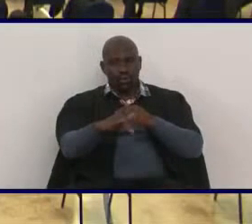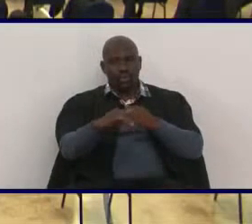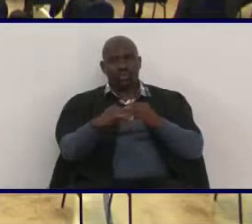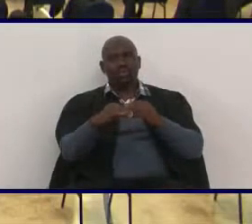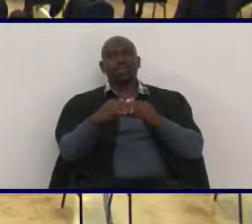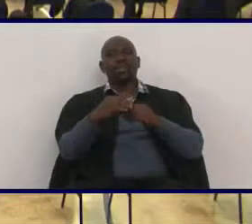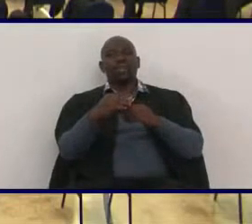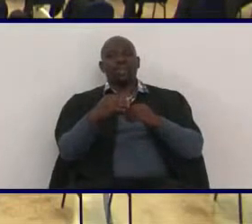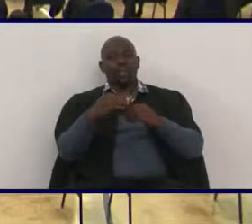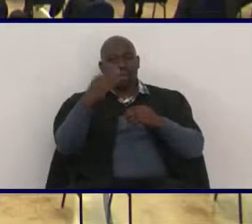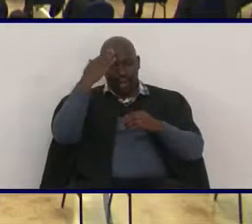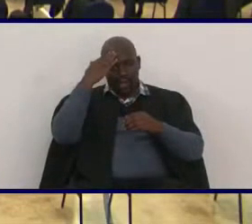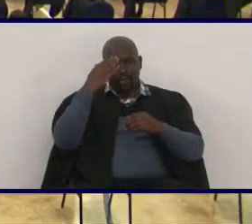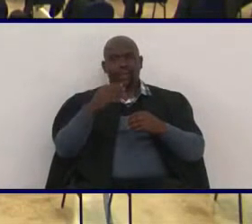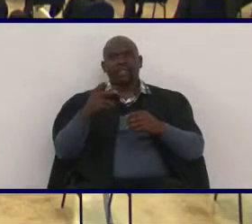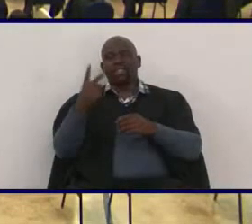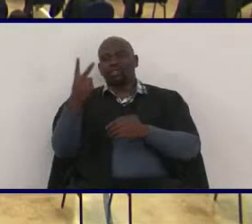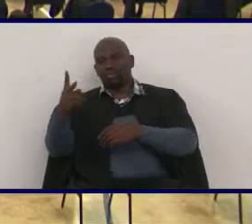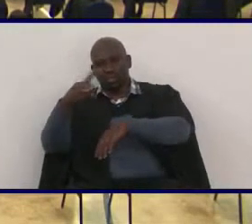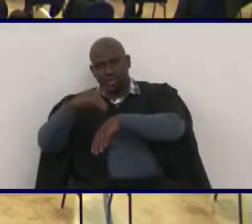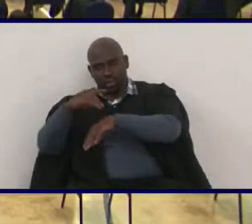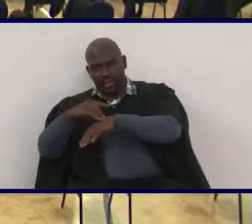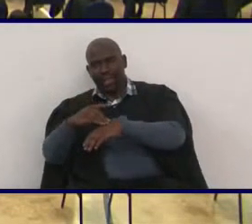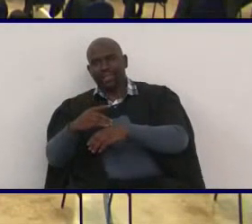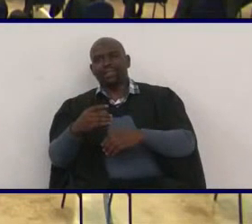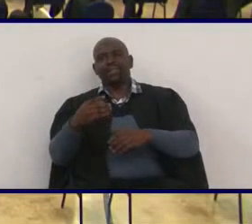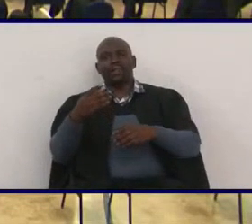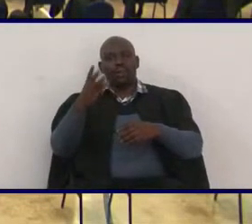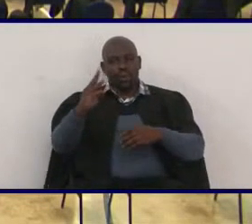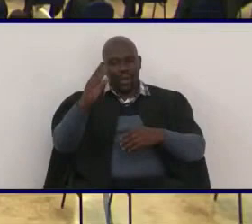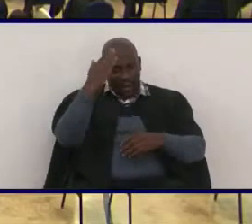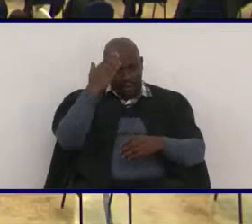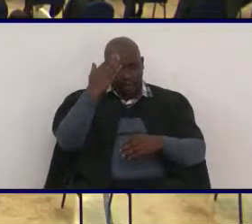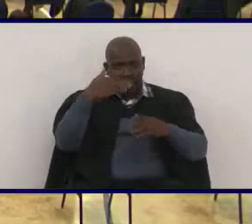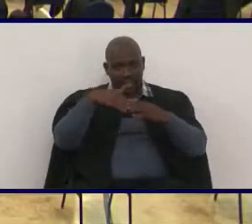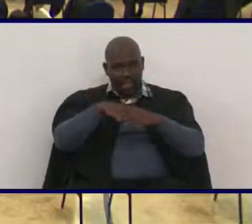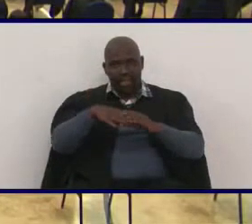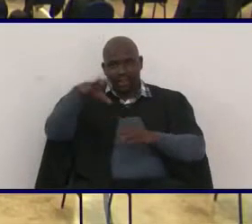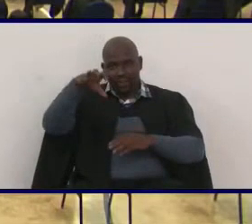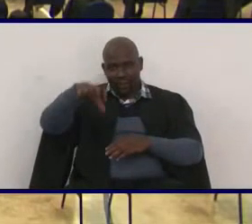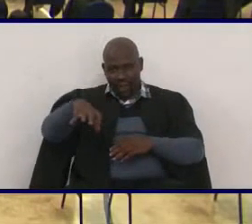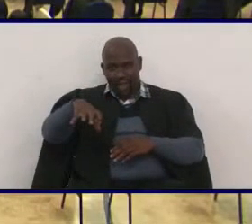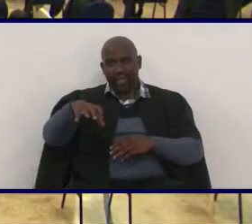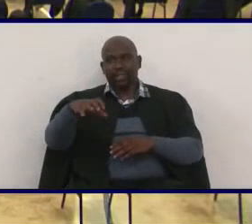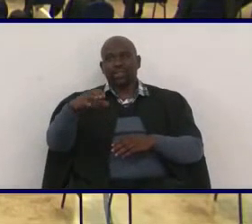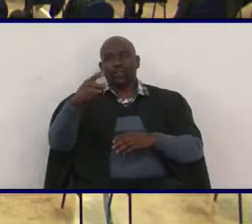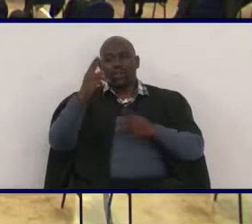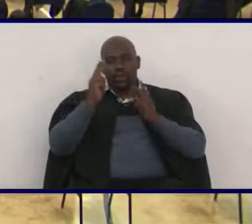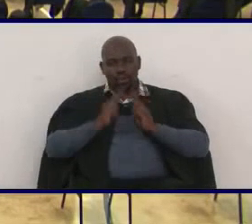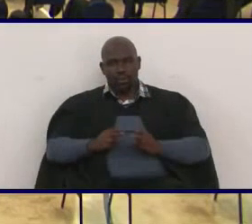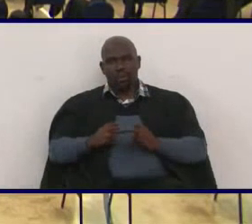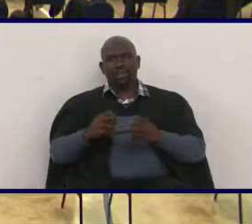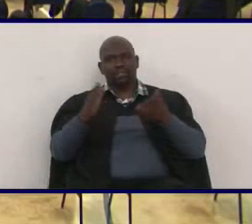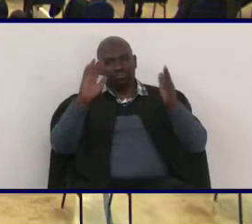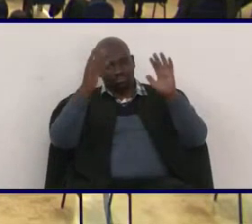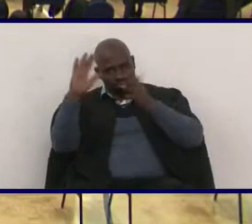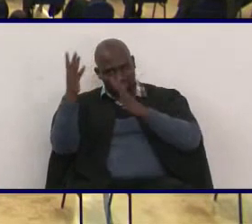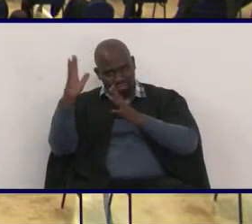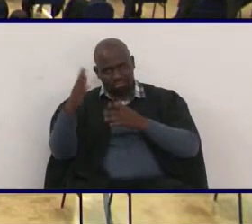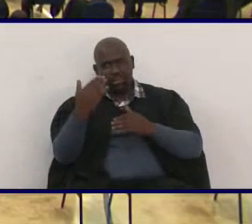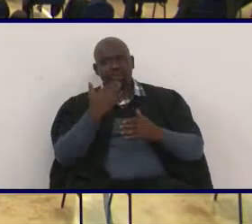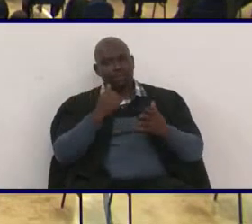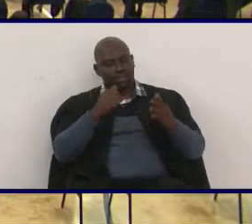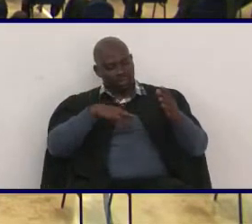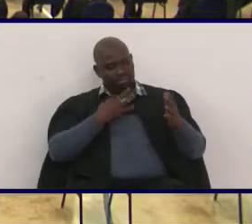in the Faculty of Humanities. Congratulations, halala. Please give yourselves a massive round of